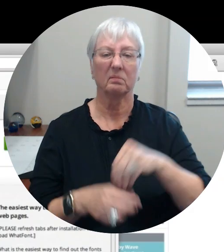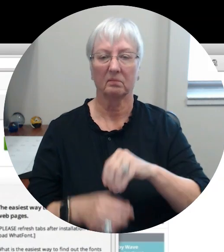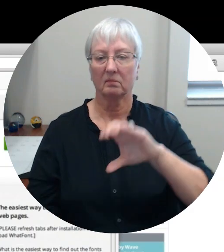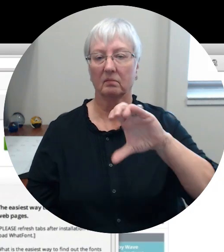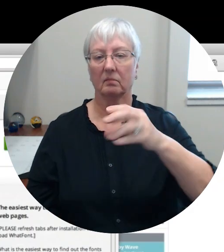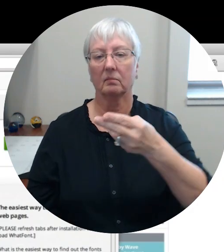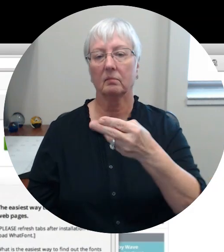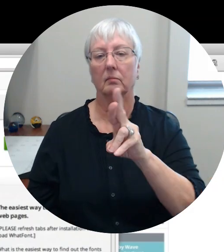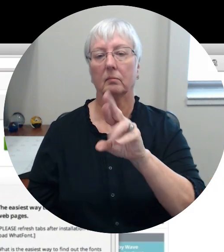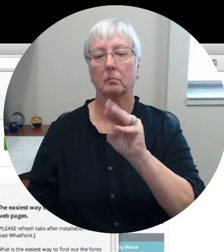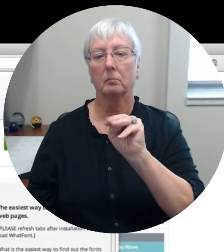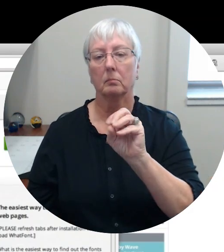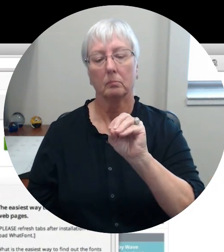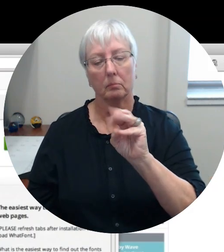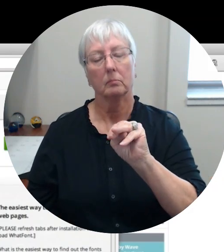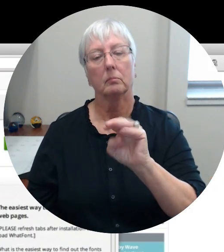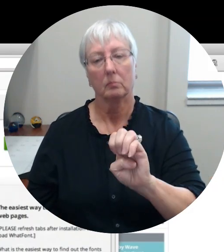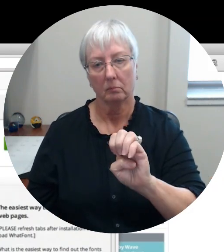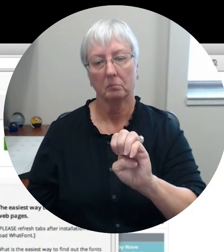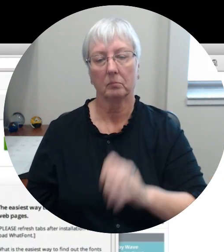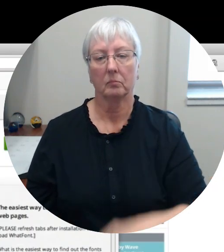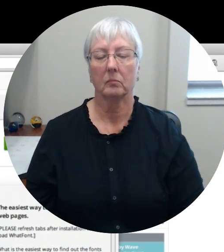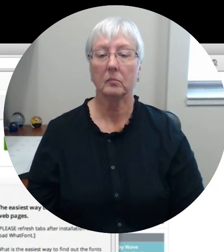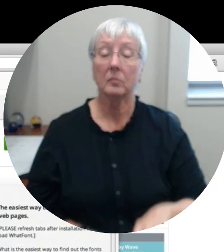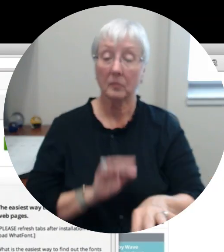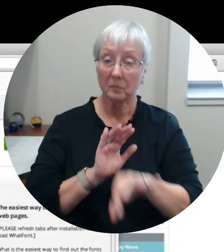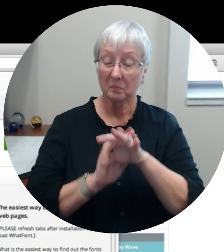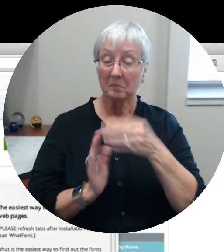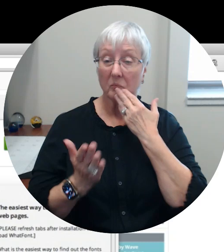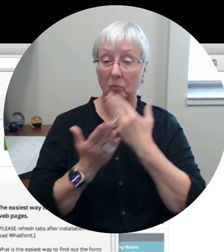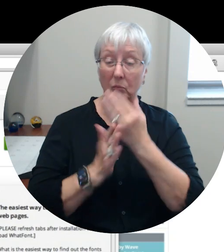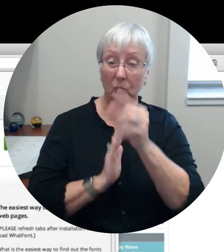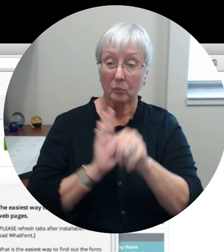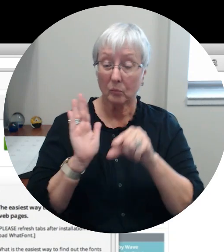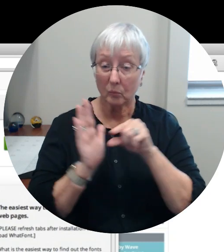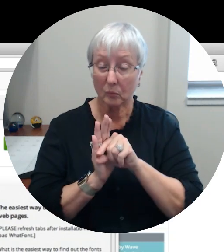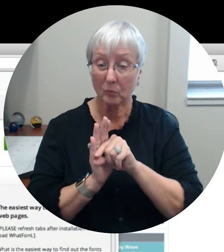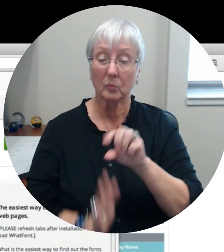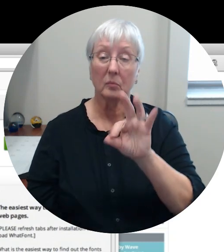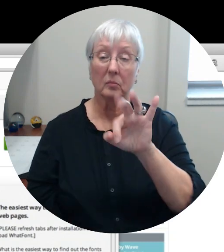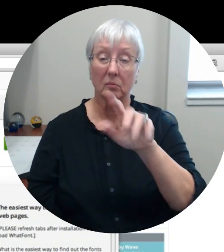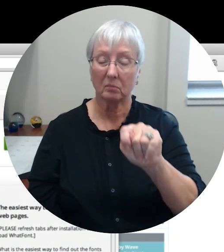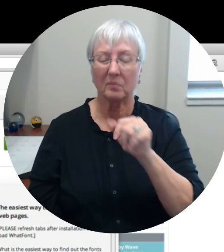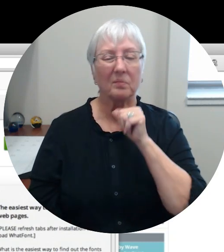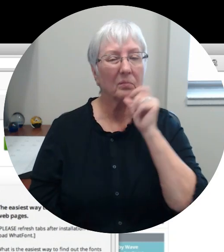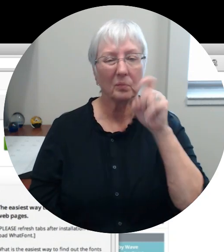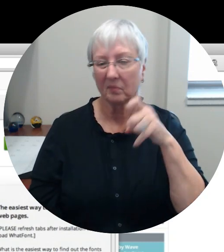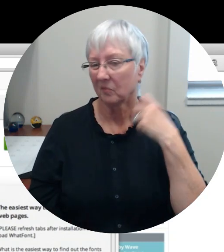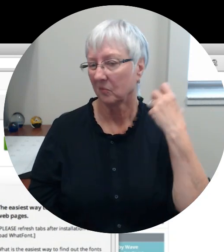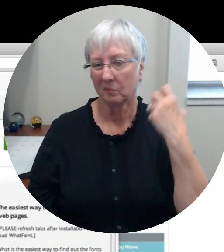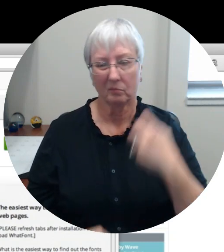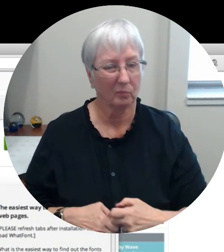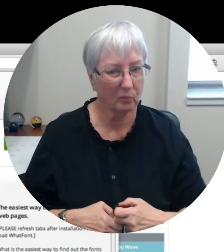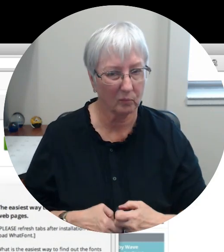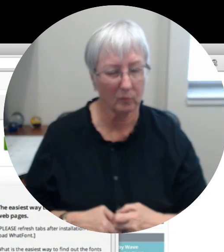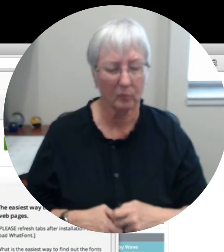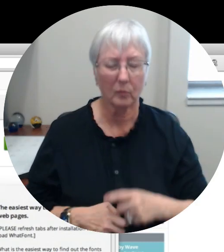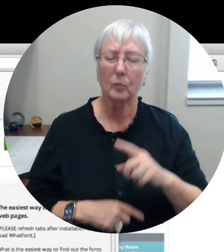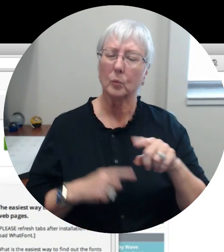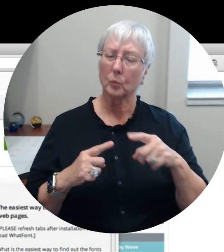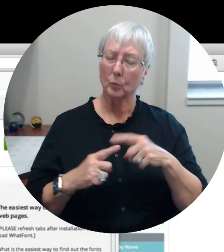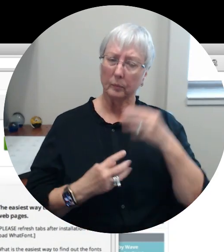handy tool. Finding quality web fonts doesn't have to be difficult or time-consuming. When you're considering a particular font, first